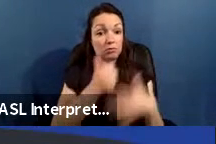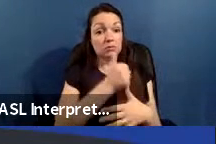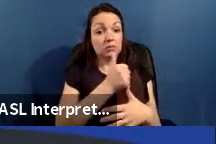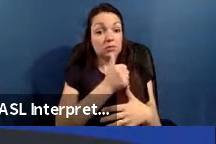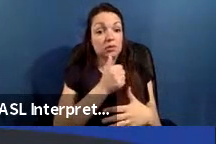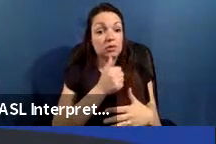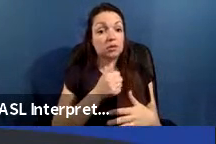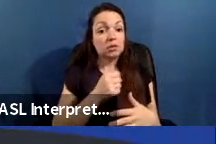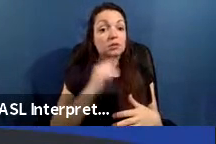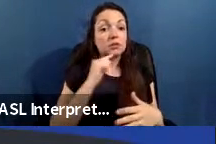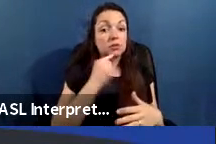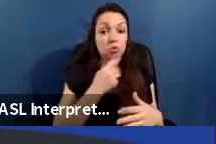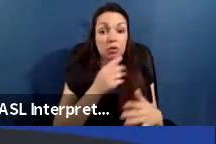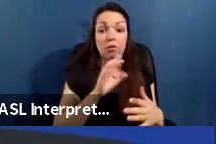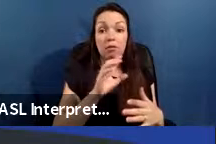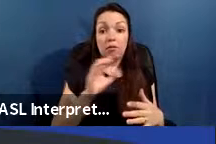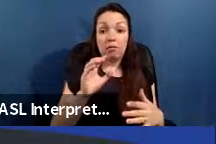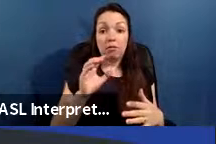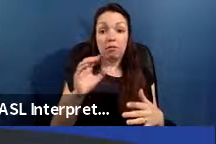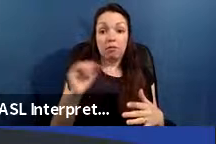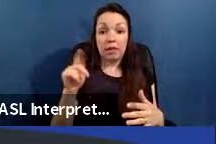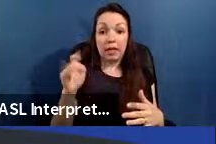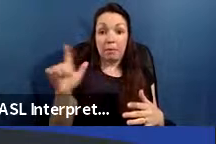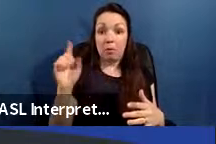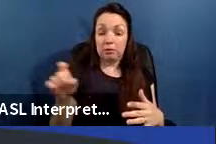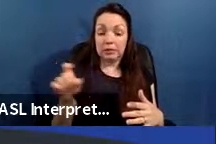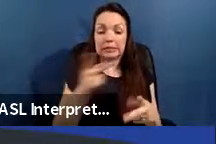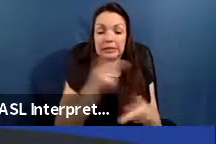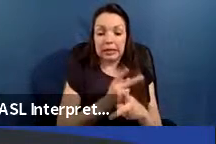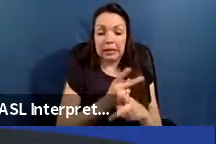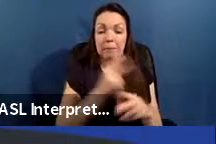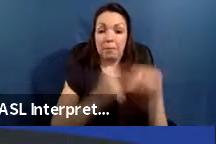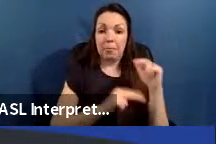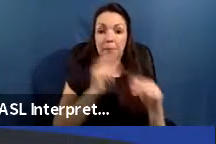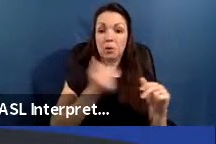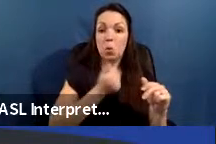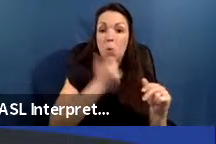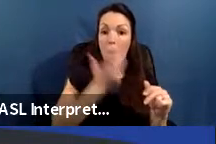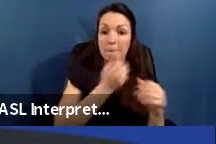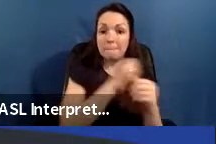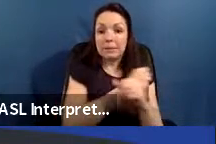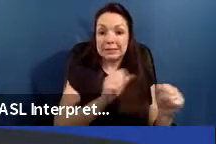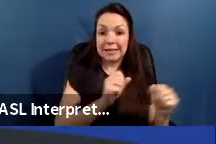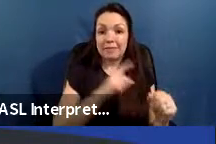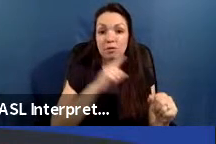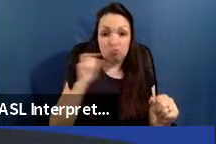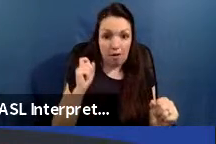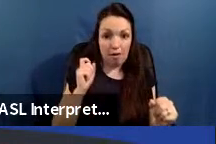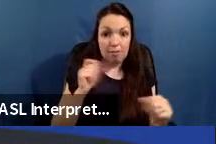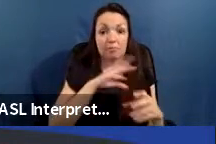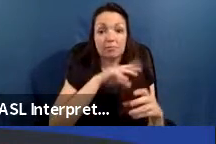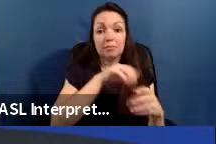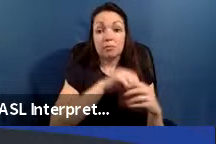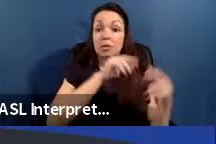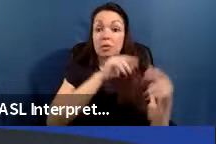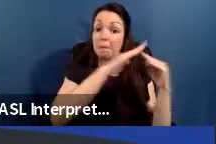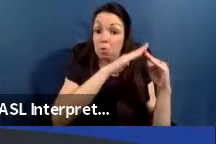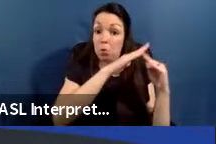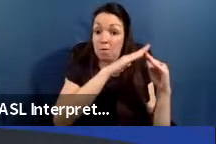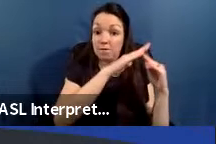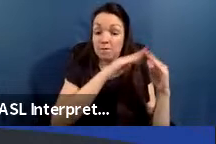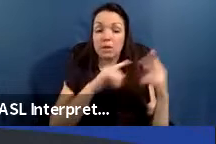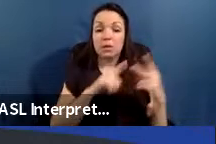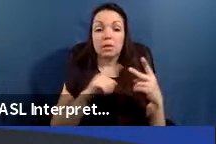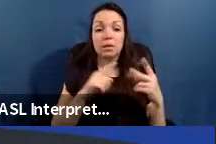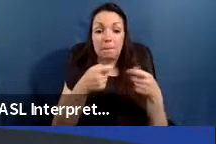and focus on keeping buildings warm, safe, and dry. This includes roof and envelope needs, and mechanical, electrical, and plumbing needs.